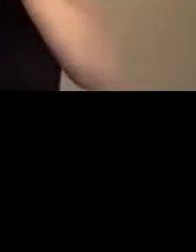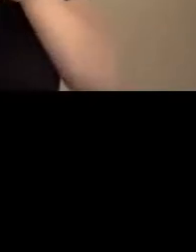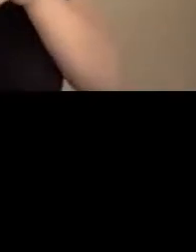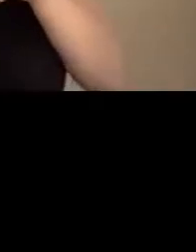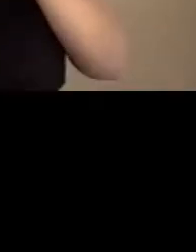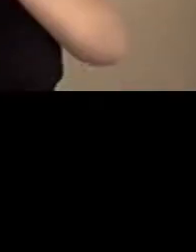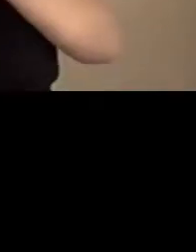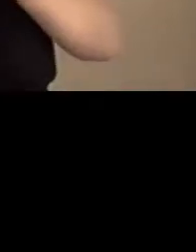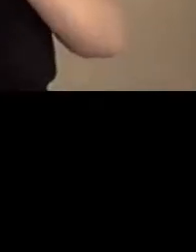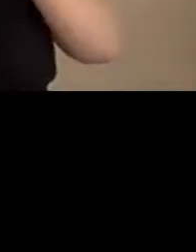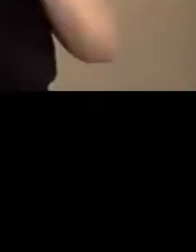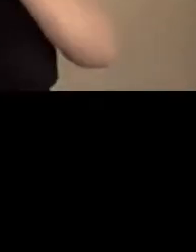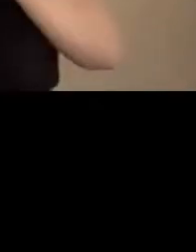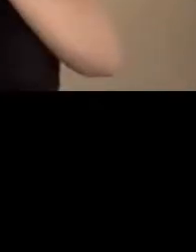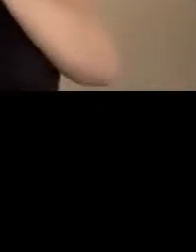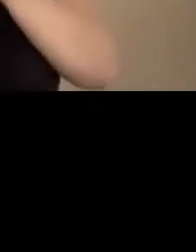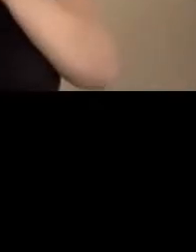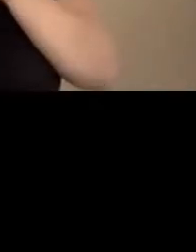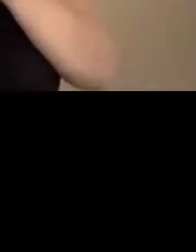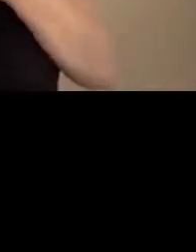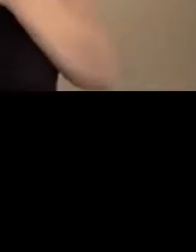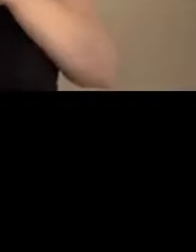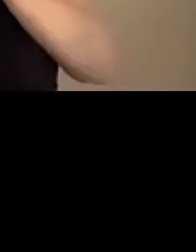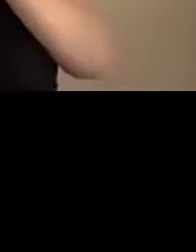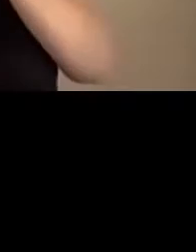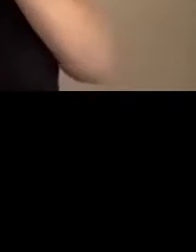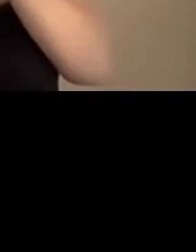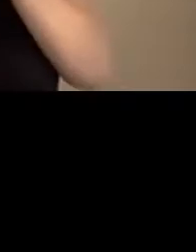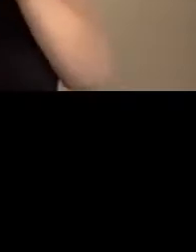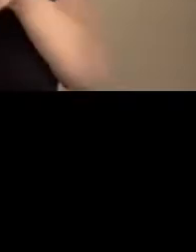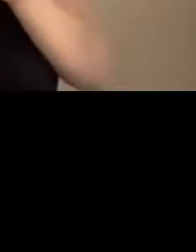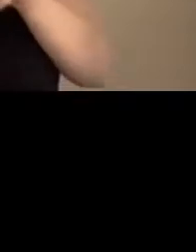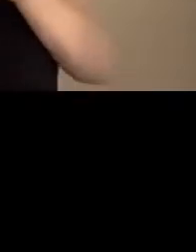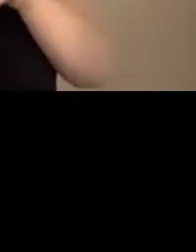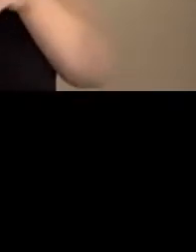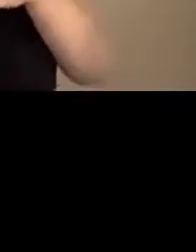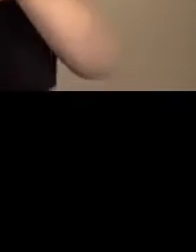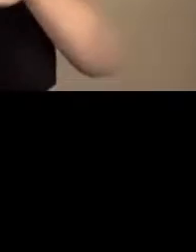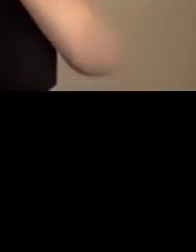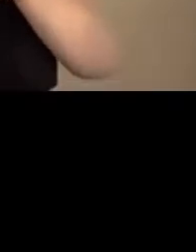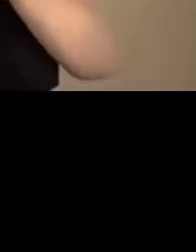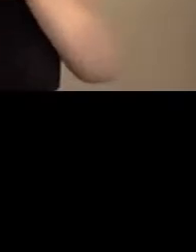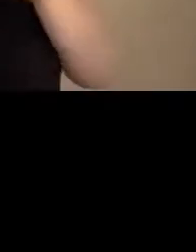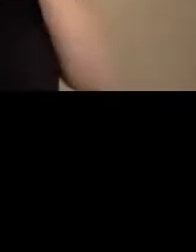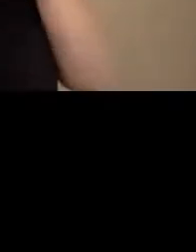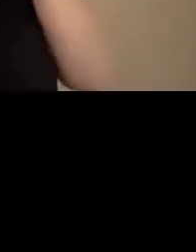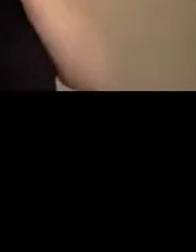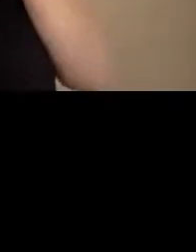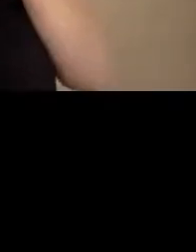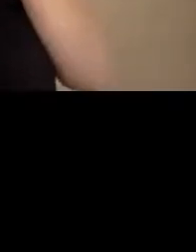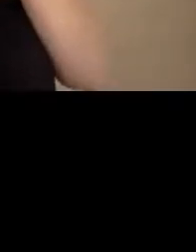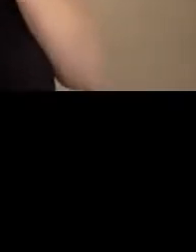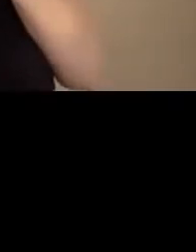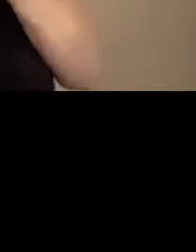able to commission four brilliant early career artists based here in Yorkshire: Akeelah Bertram, Clay Bowler,